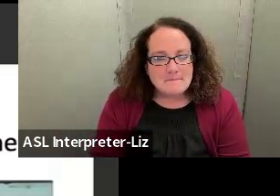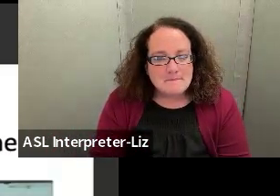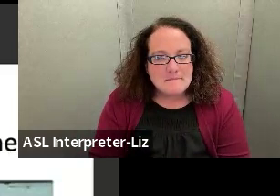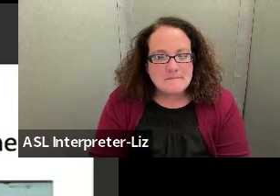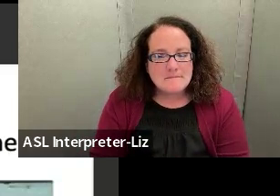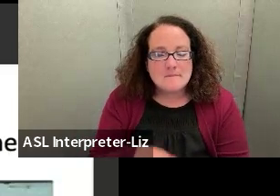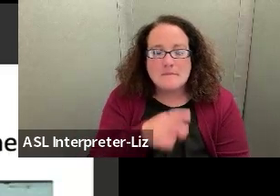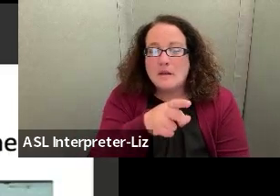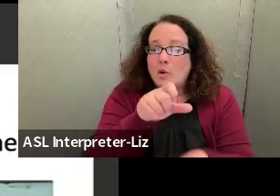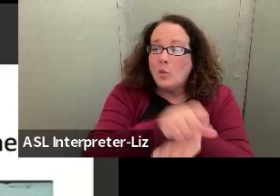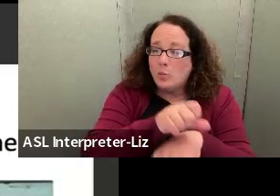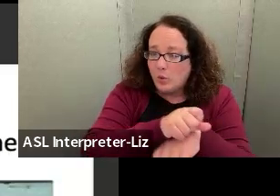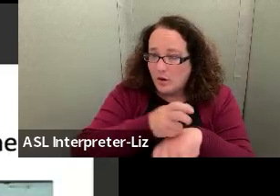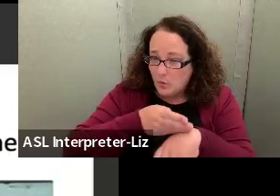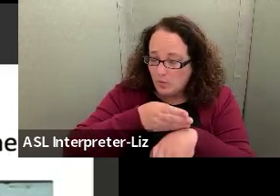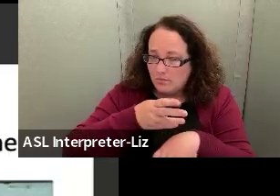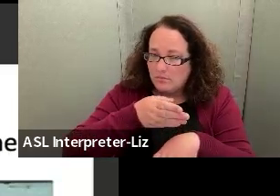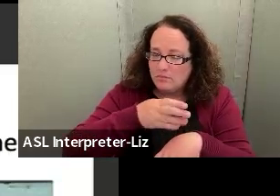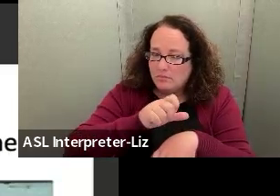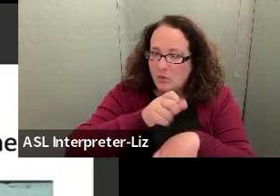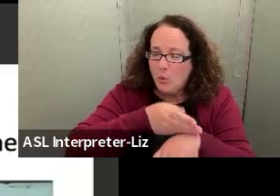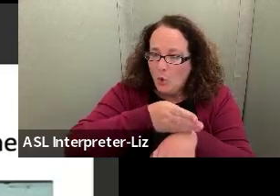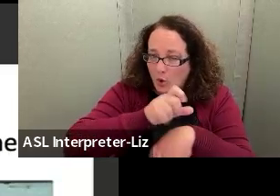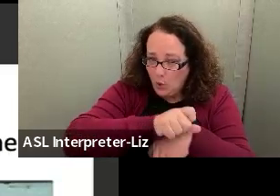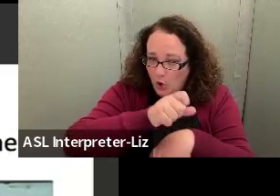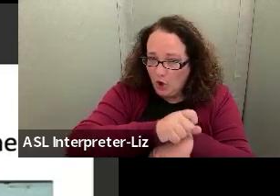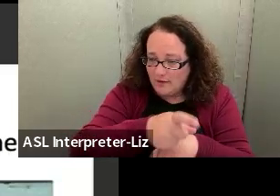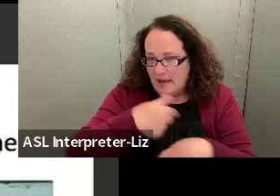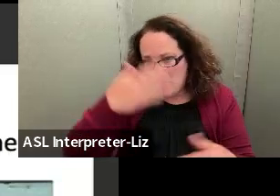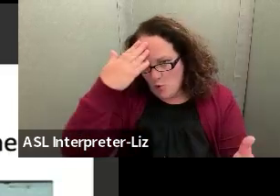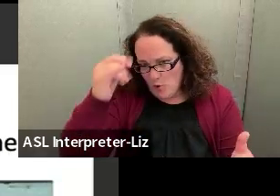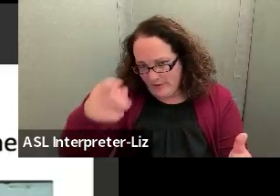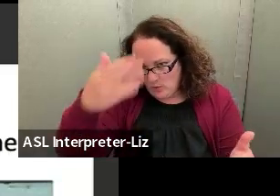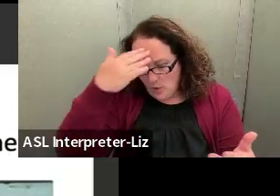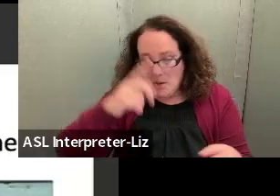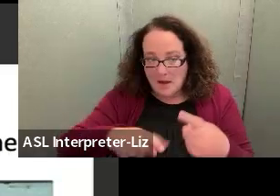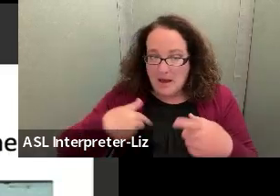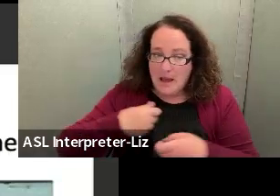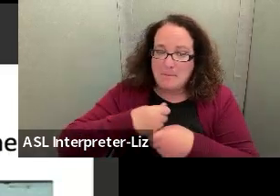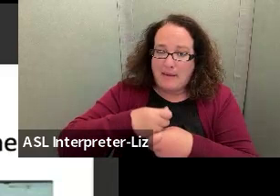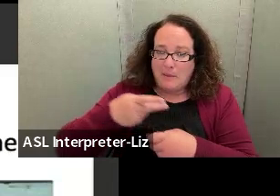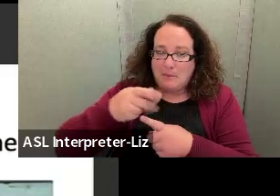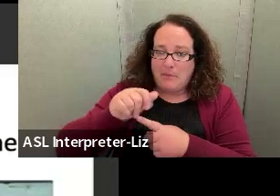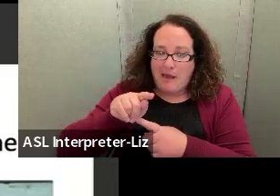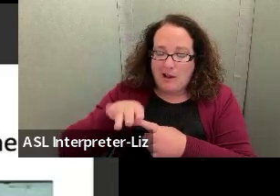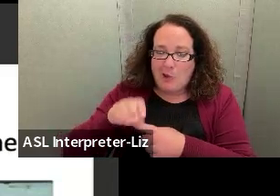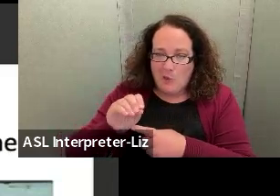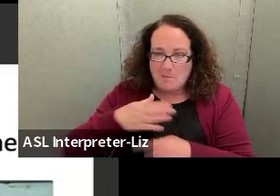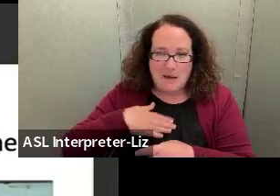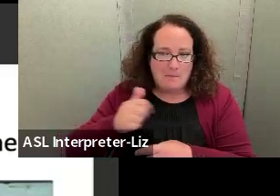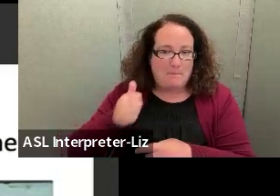Besides the woodworking, I don't know if you know about this, Mona. I did a patio in my backyard. So